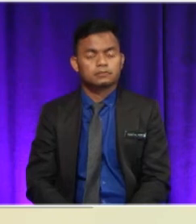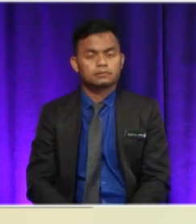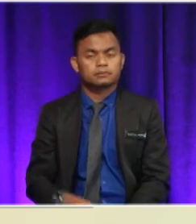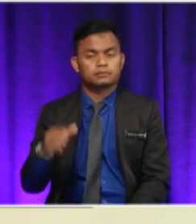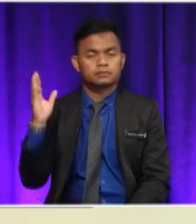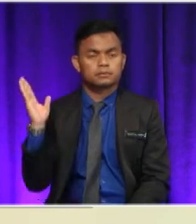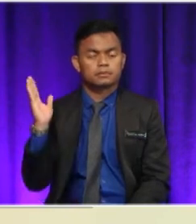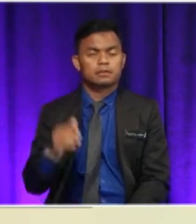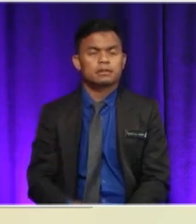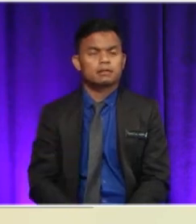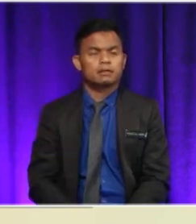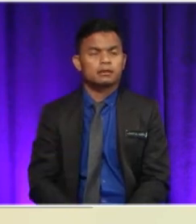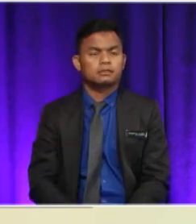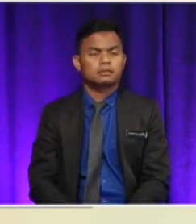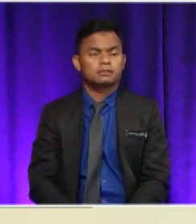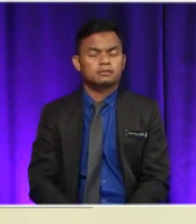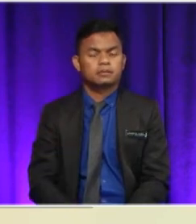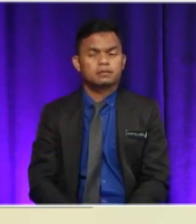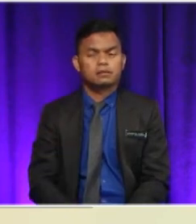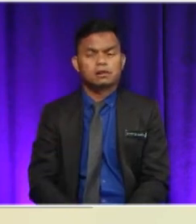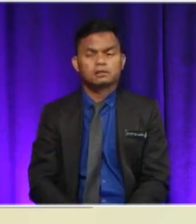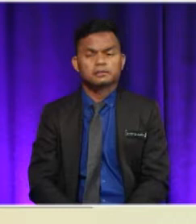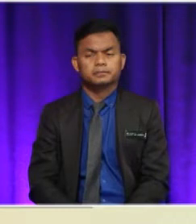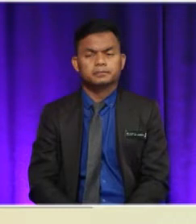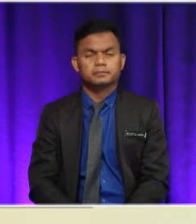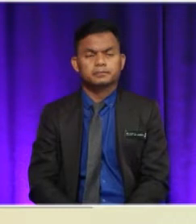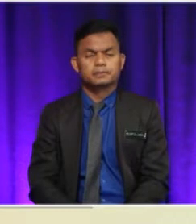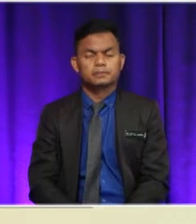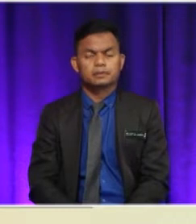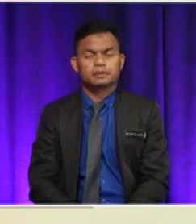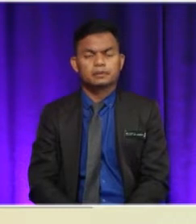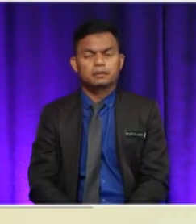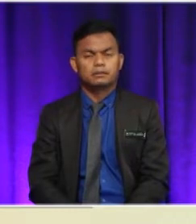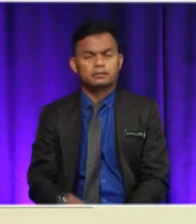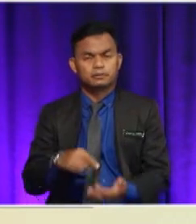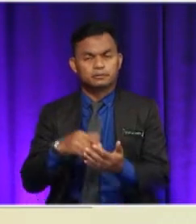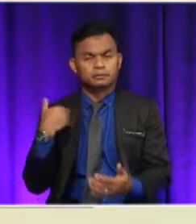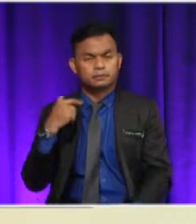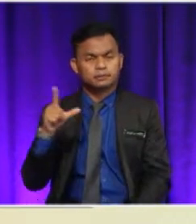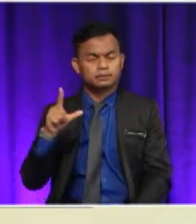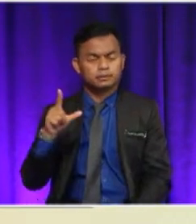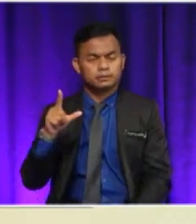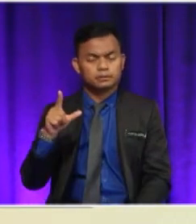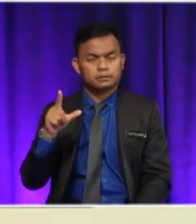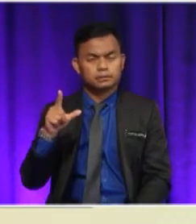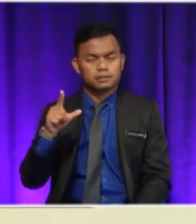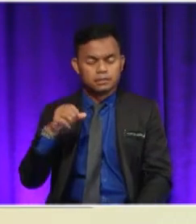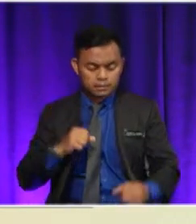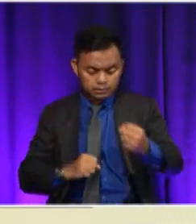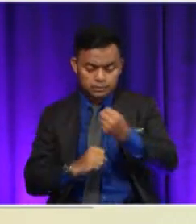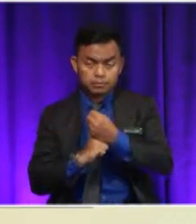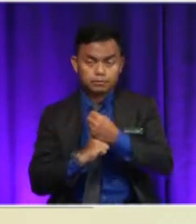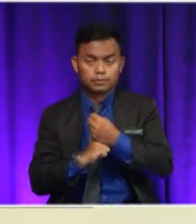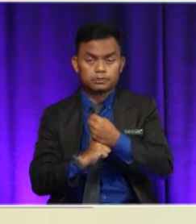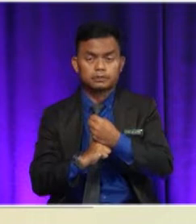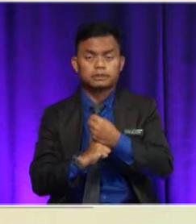survive such a long and dangerous journey. So that would be the supporting statement to this answer.